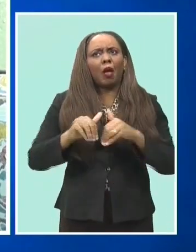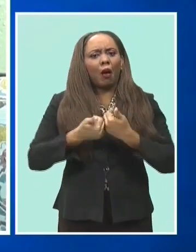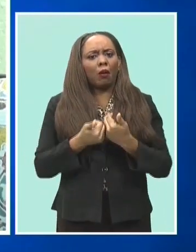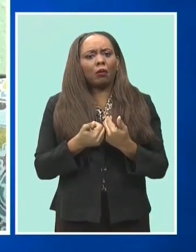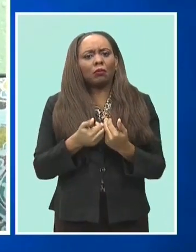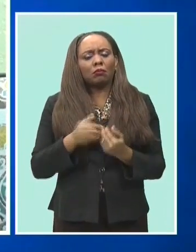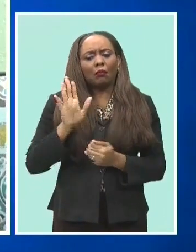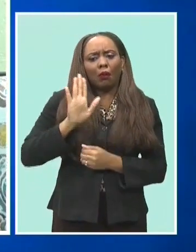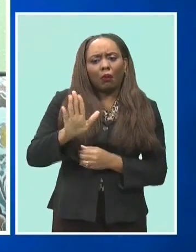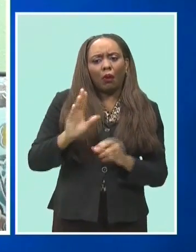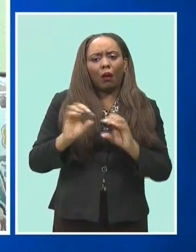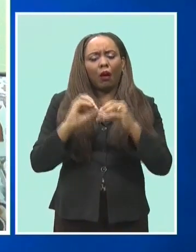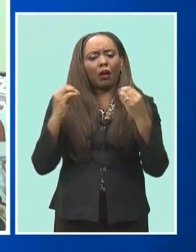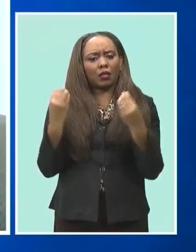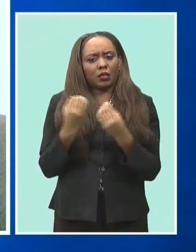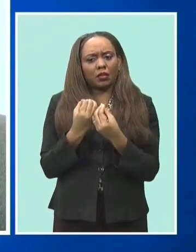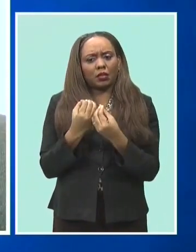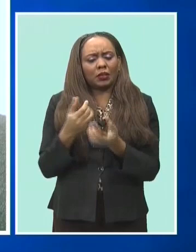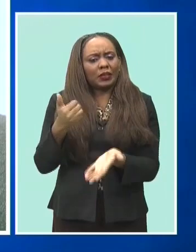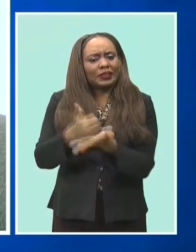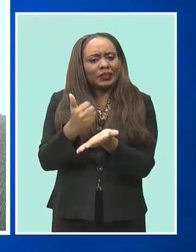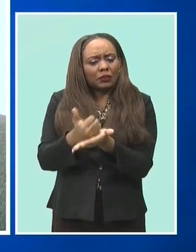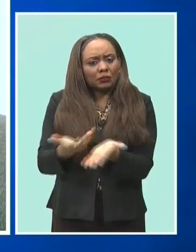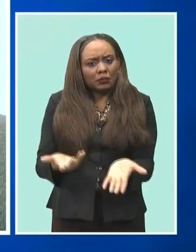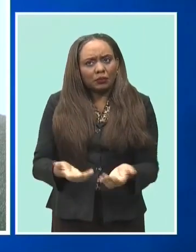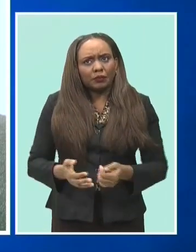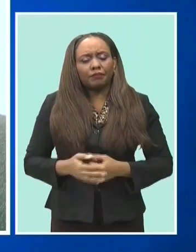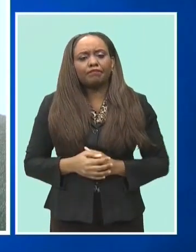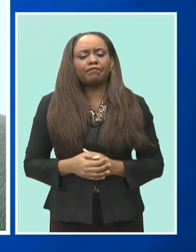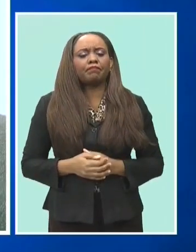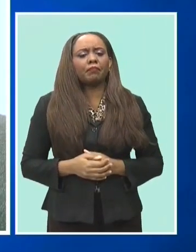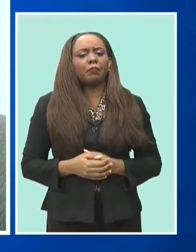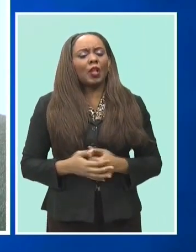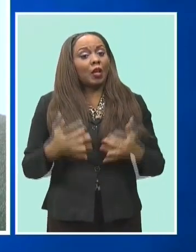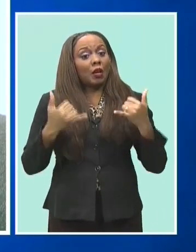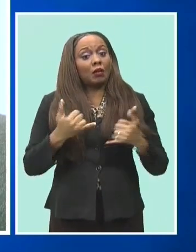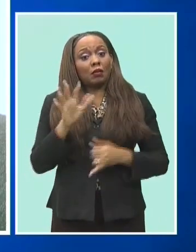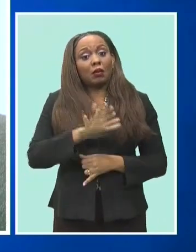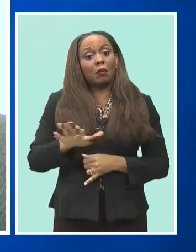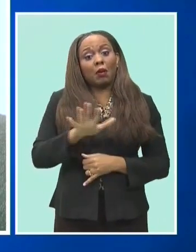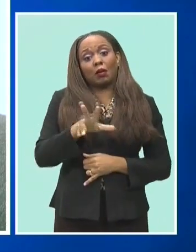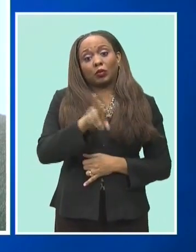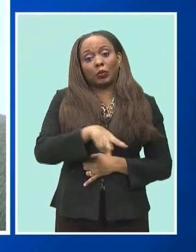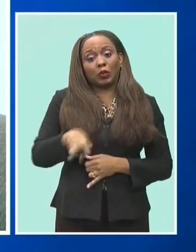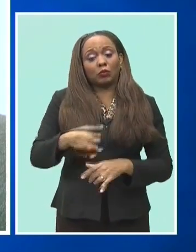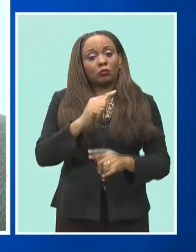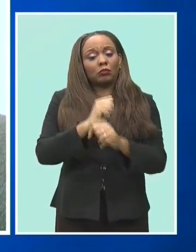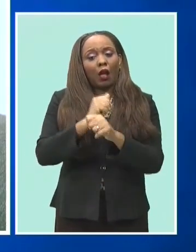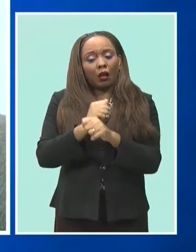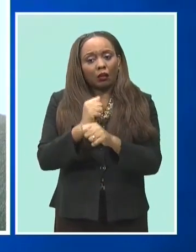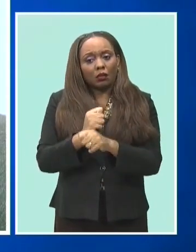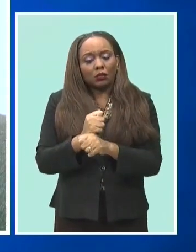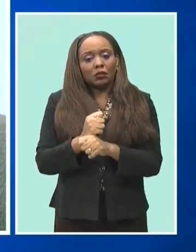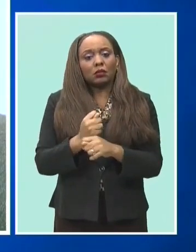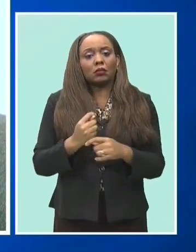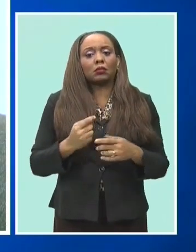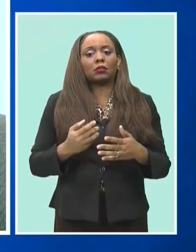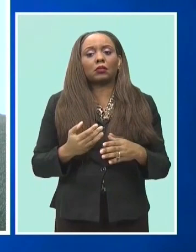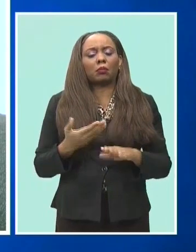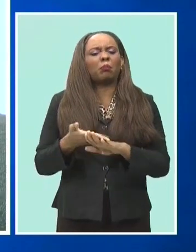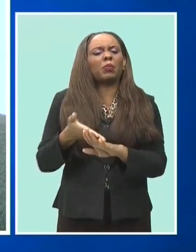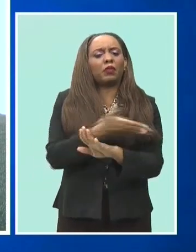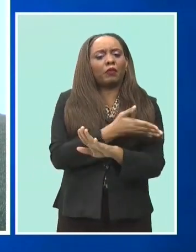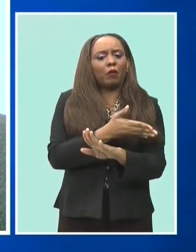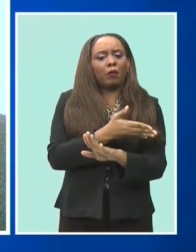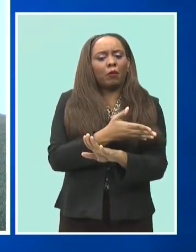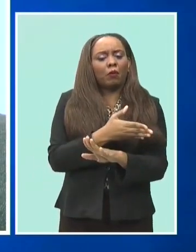up service? We have an average of 22 trucks on the road, and what we did is, let's go prior to Dorian